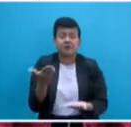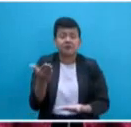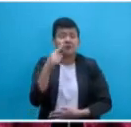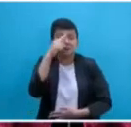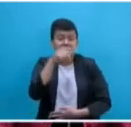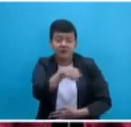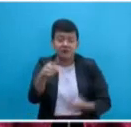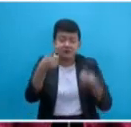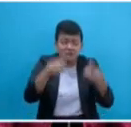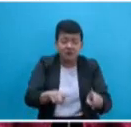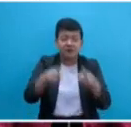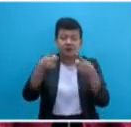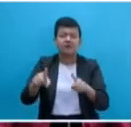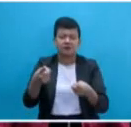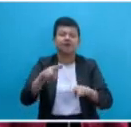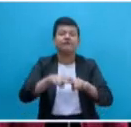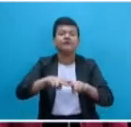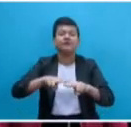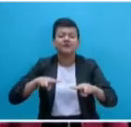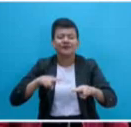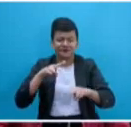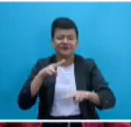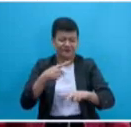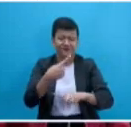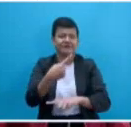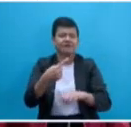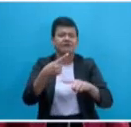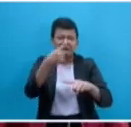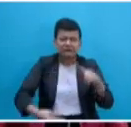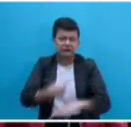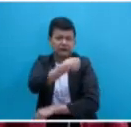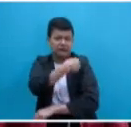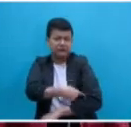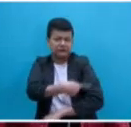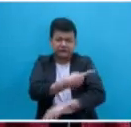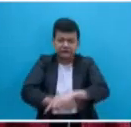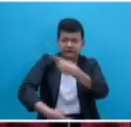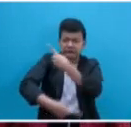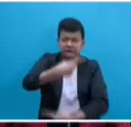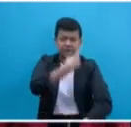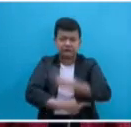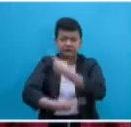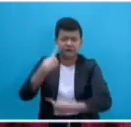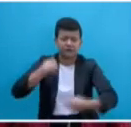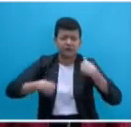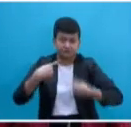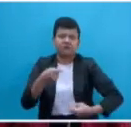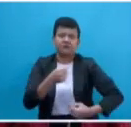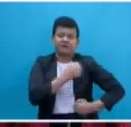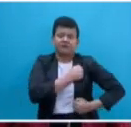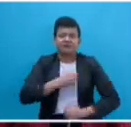causes in the war theater, 11 were English or European names, and the rest, 39, were Itoke names.